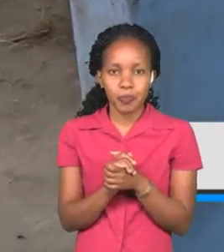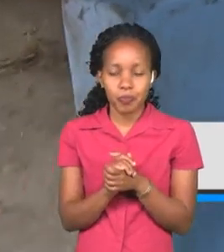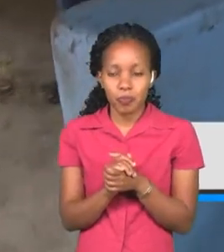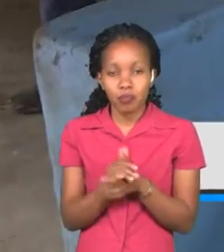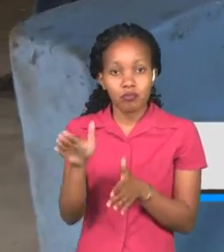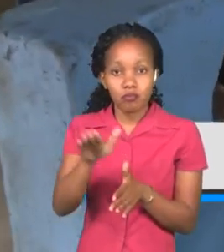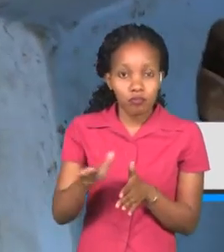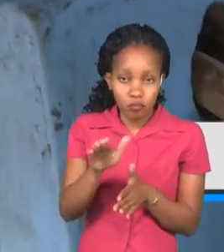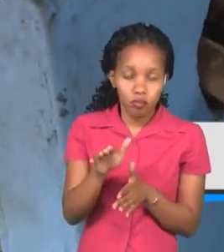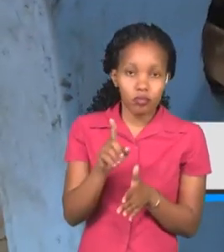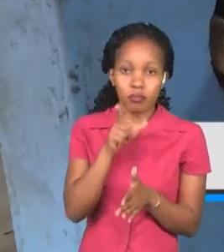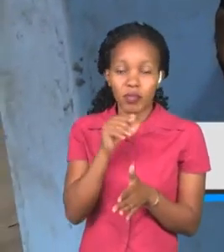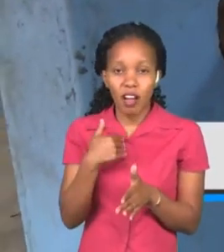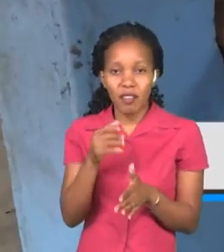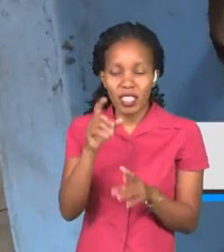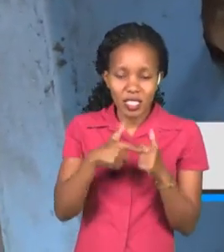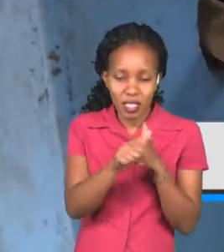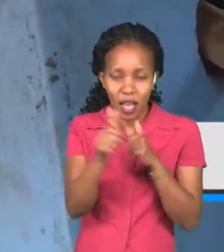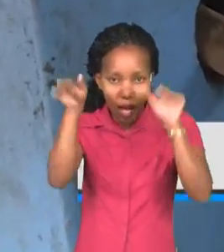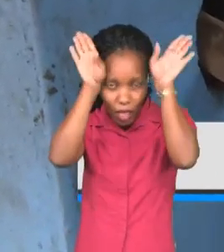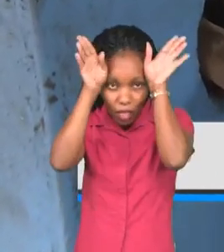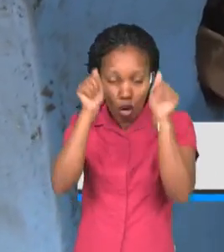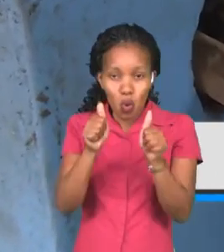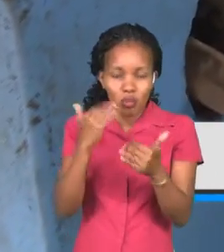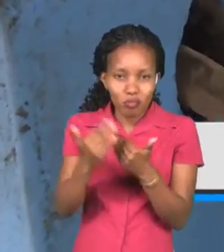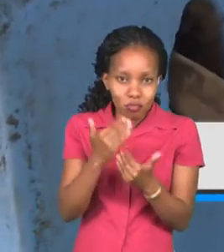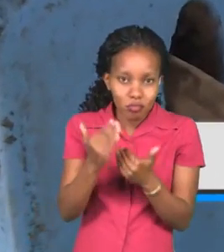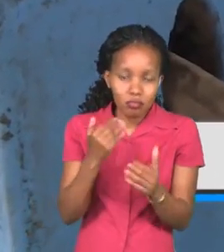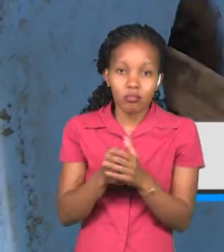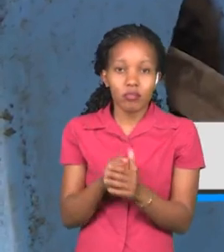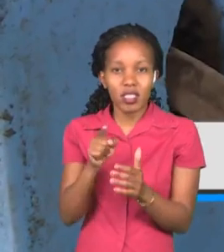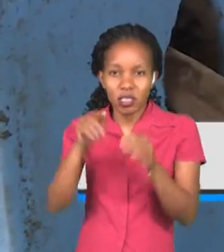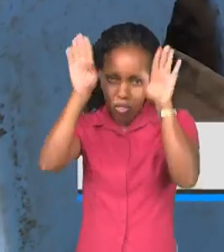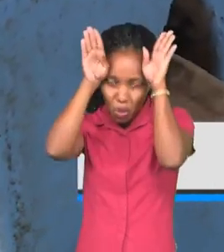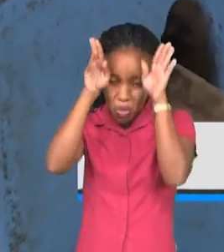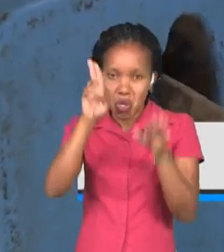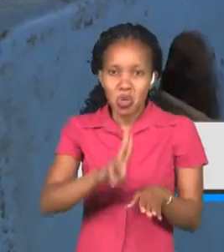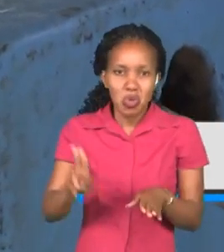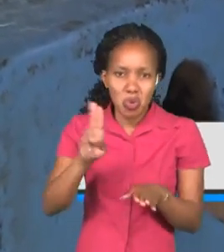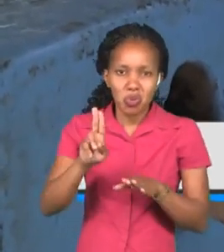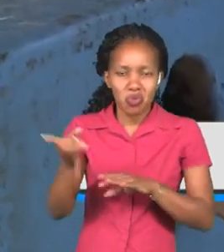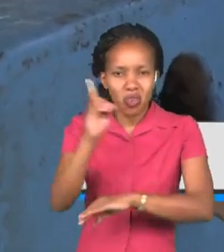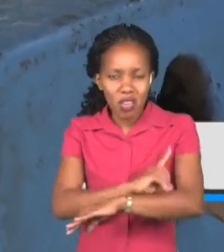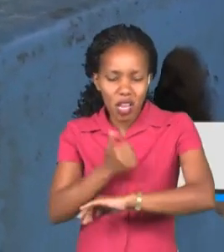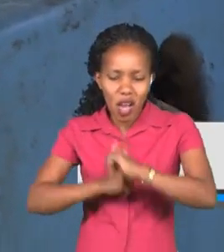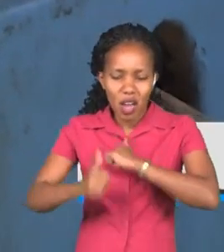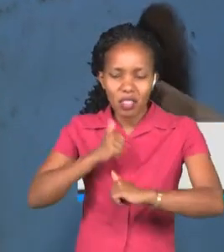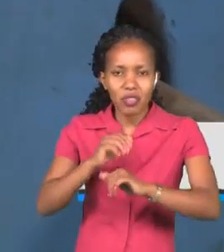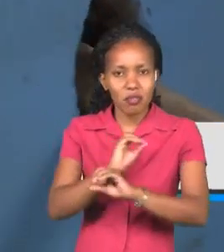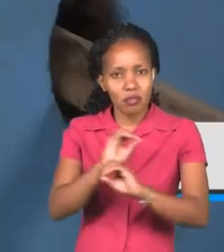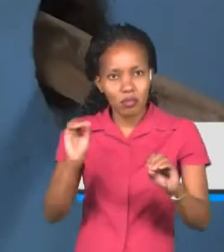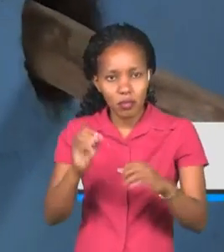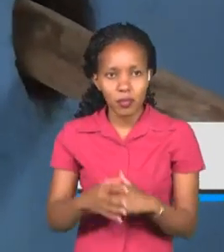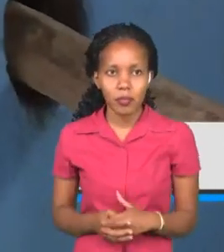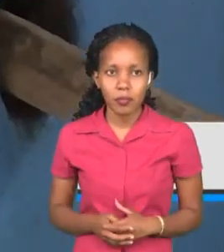stable, Hussein has 6 other barrows that he has domesticated. The barrows, however, are not used for his day-to-day activities.